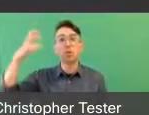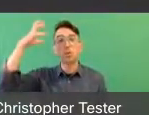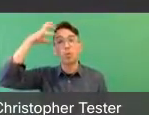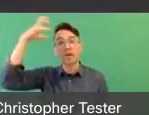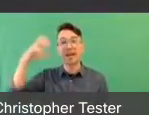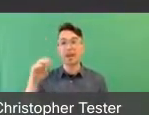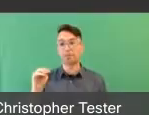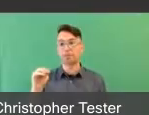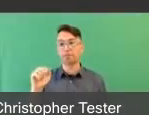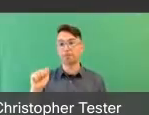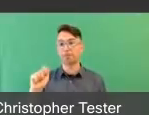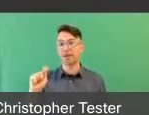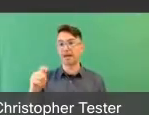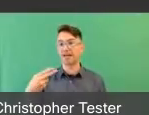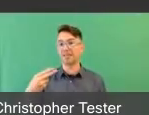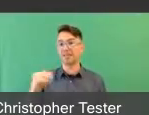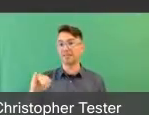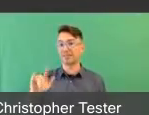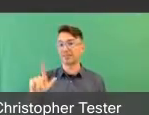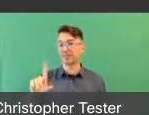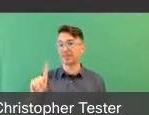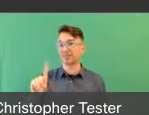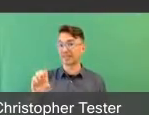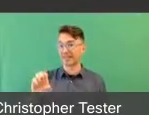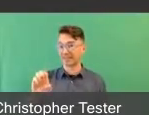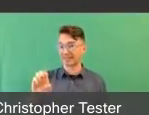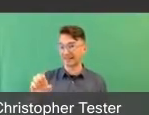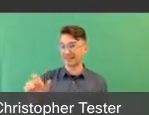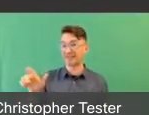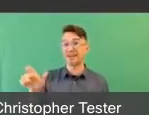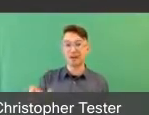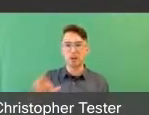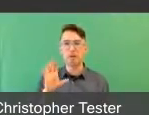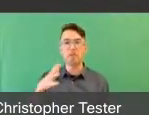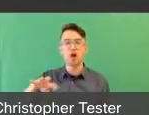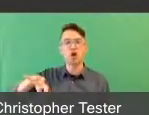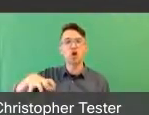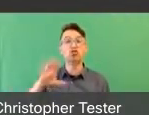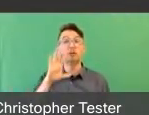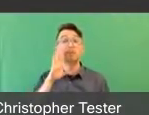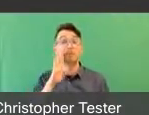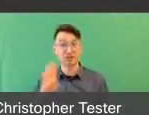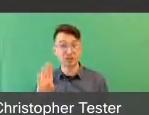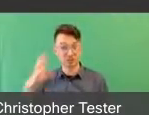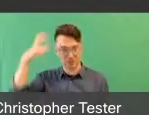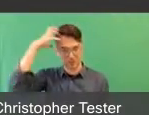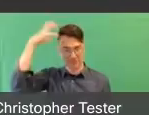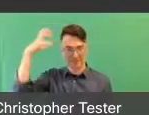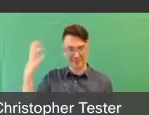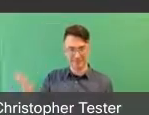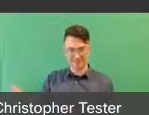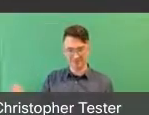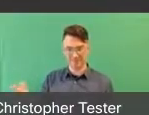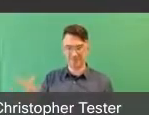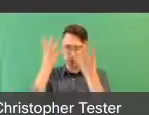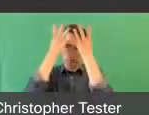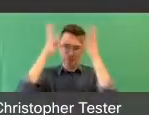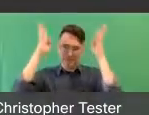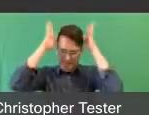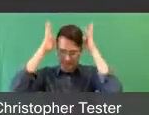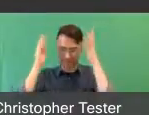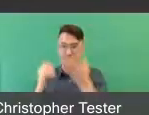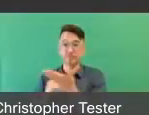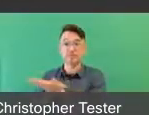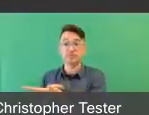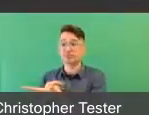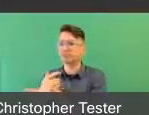on their mental well-being, which is really important for everyone's life. Your Majesty, we know that you care a lot about young people.